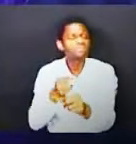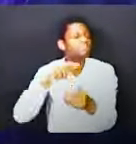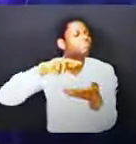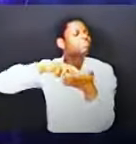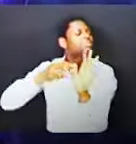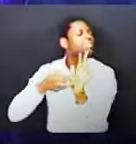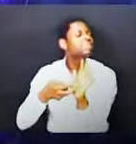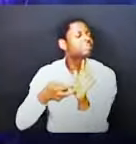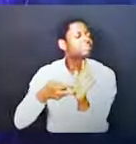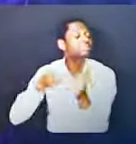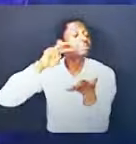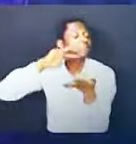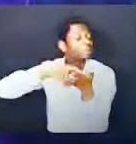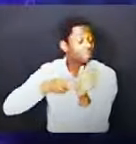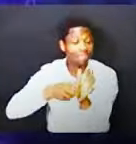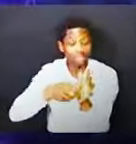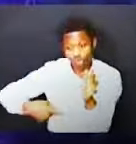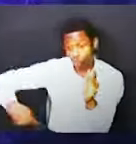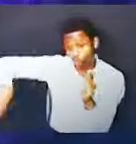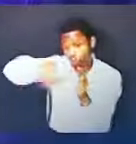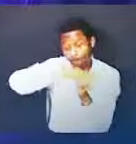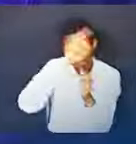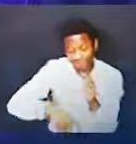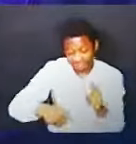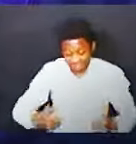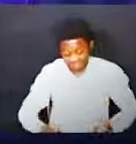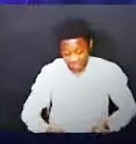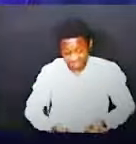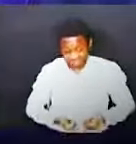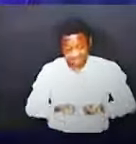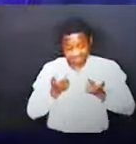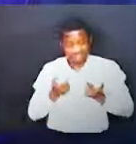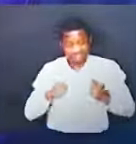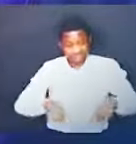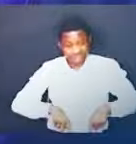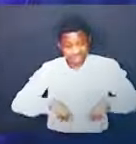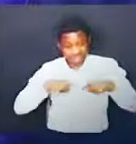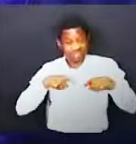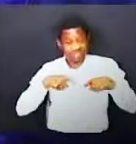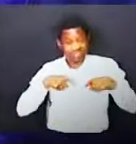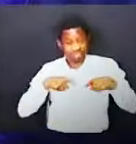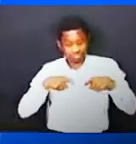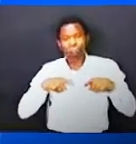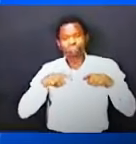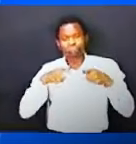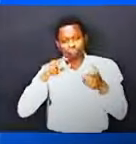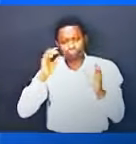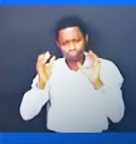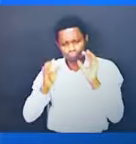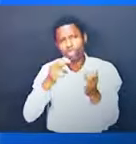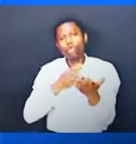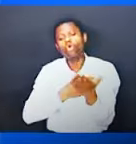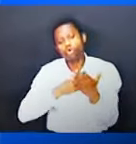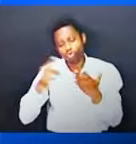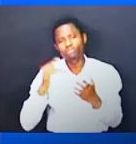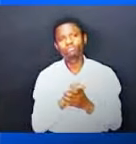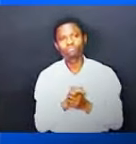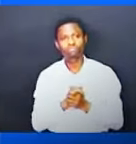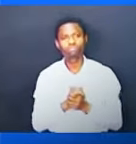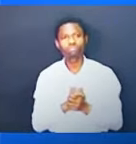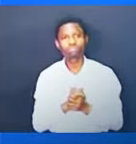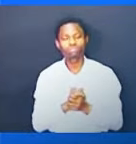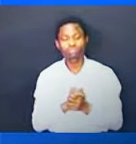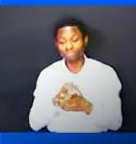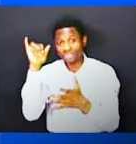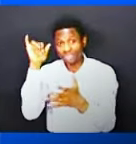essentially meant that they live a life of holiness. That is the calling